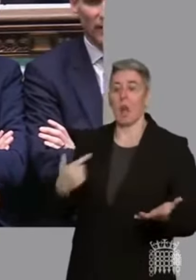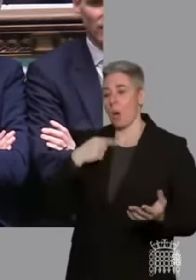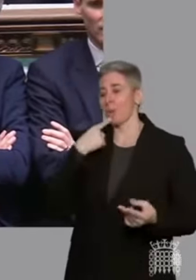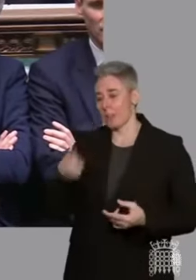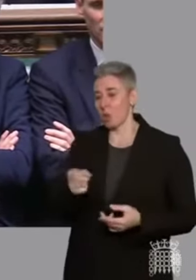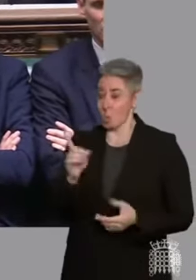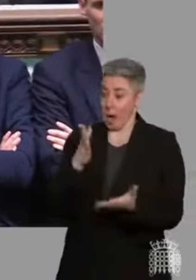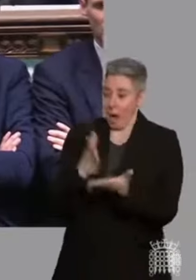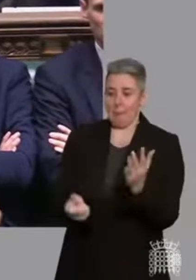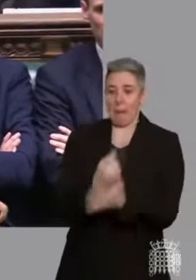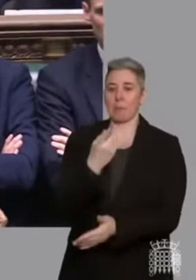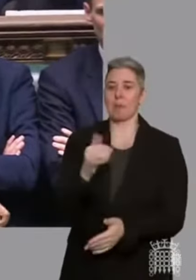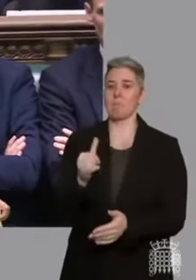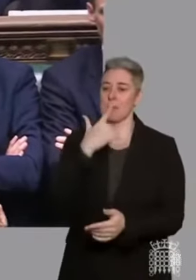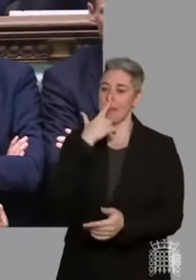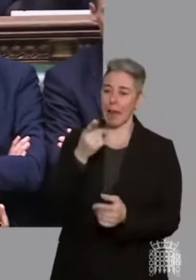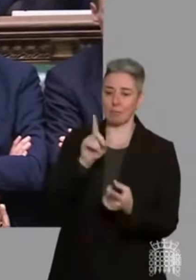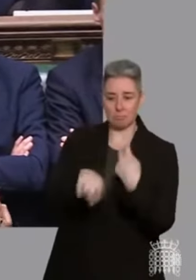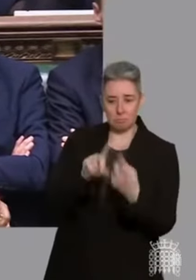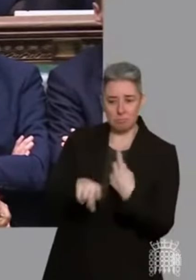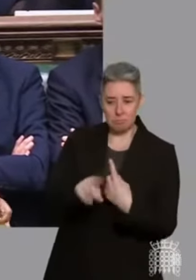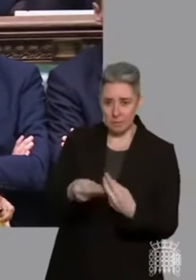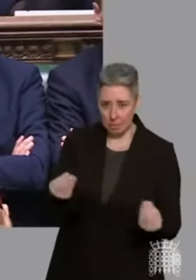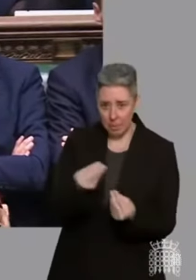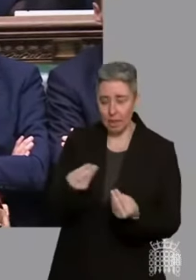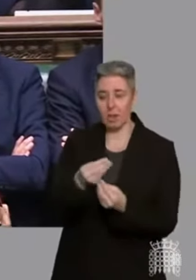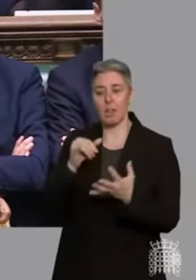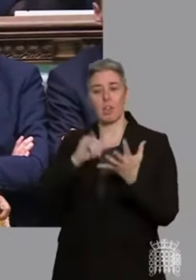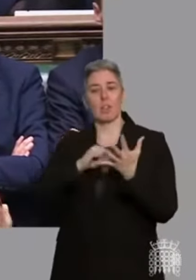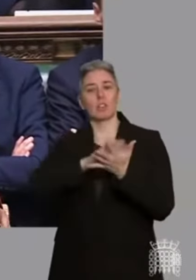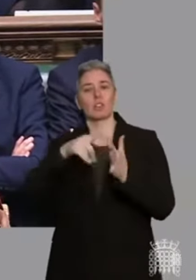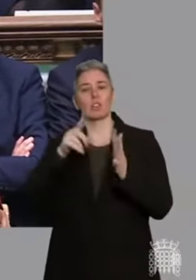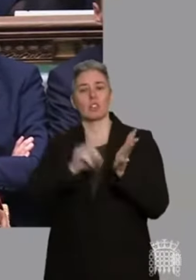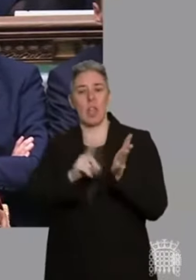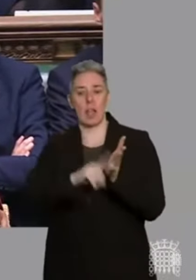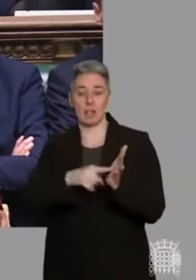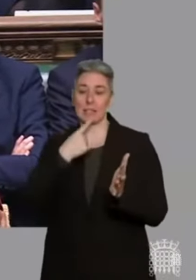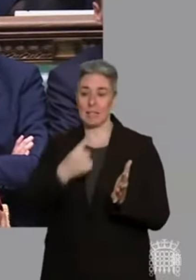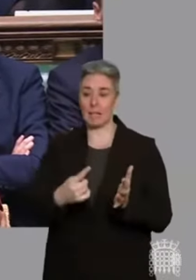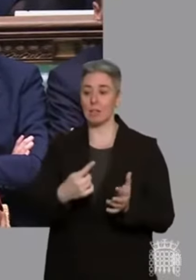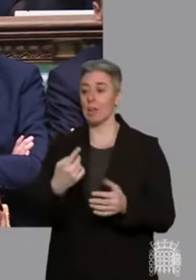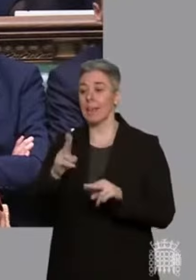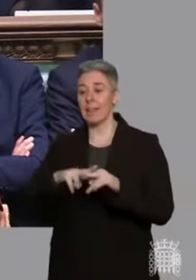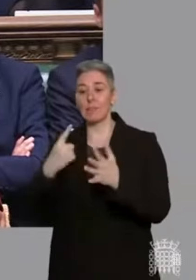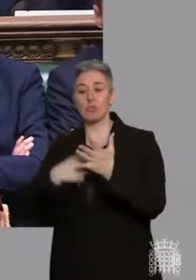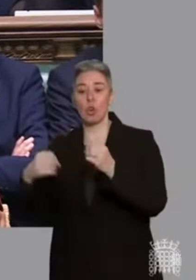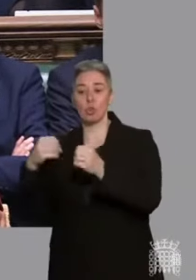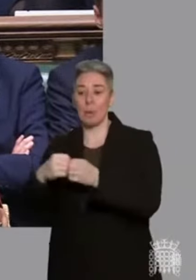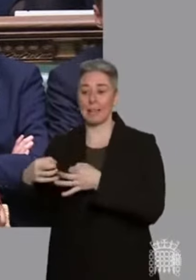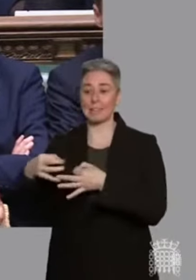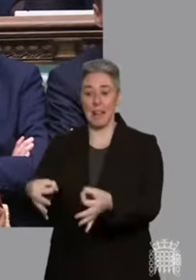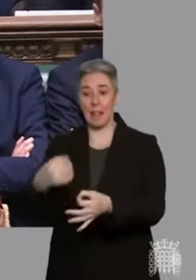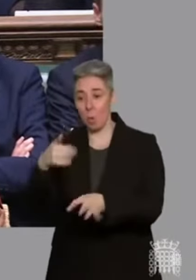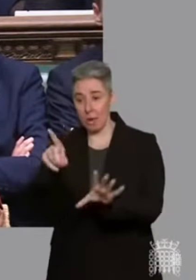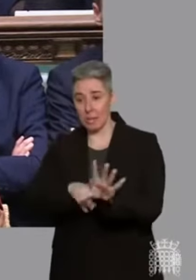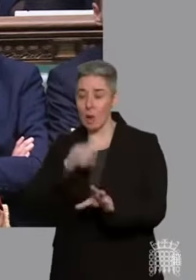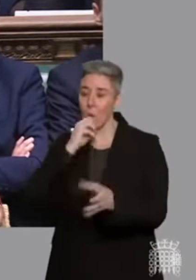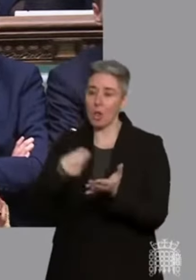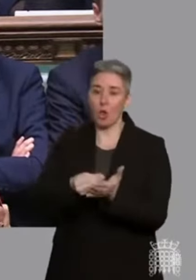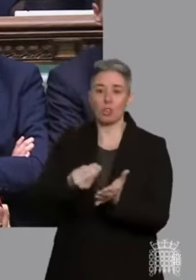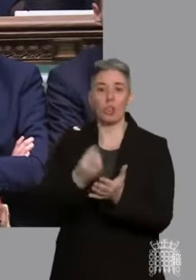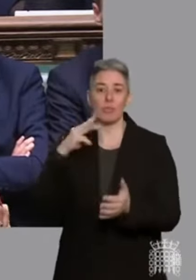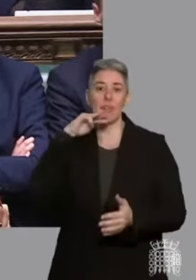has said a one-year delay to Rosebank will cost £350 million and the loss of 1,000 jobs. Equinor has